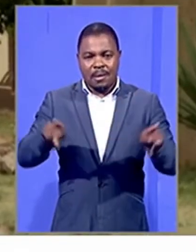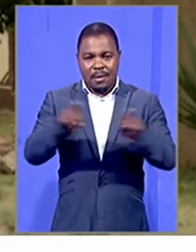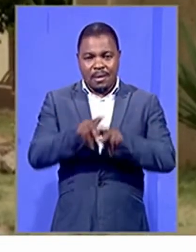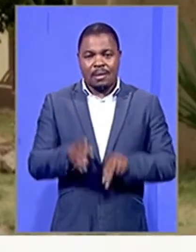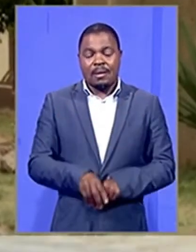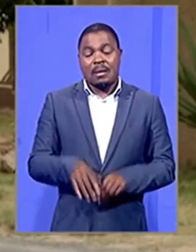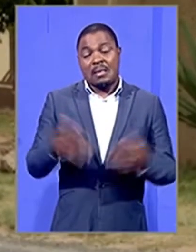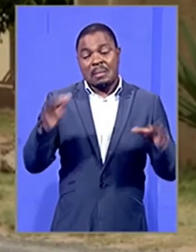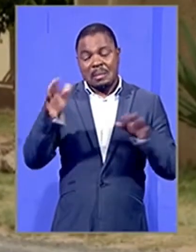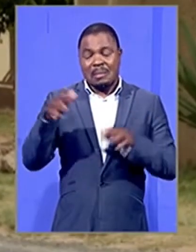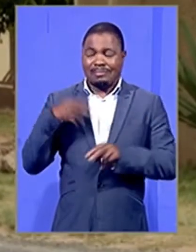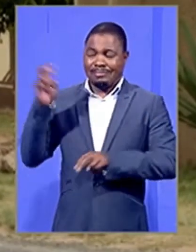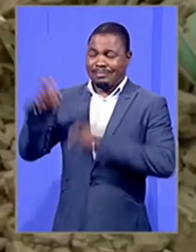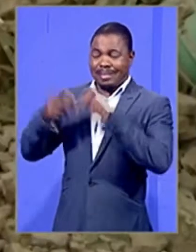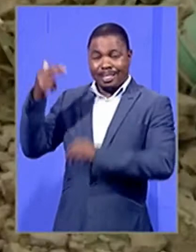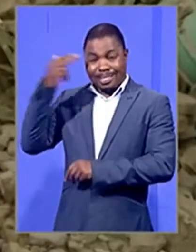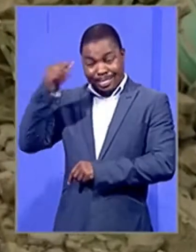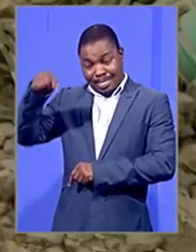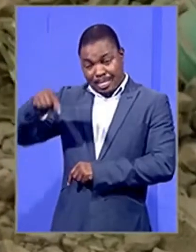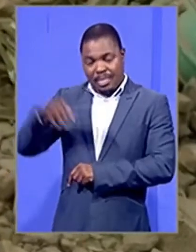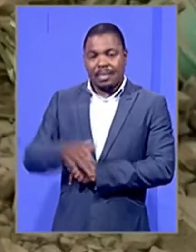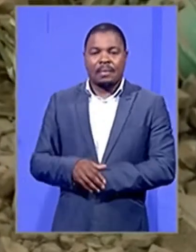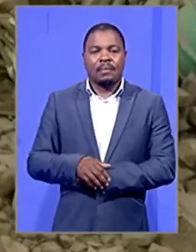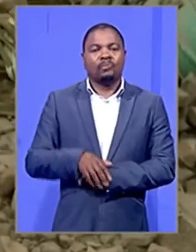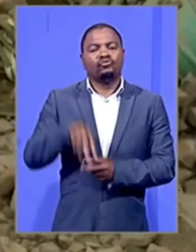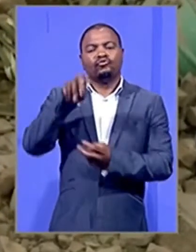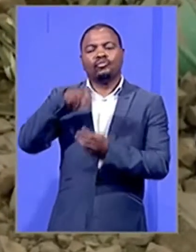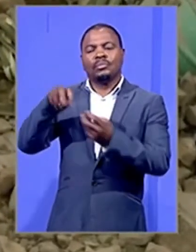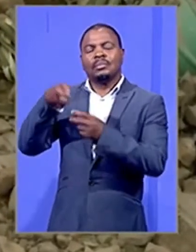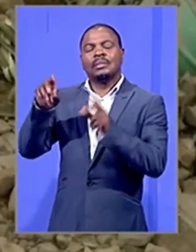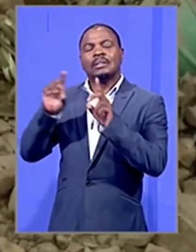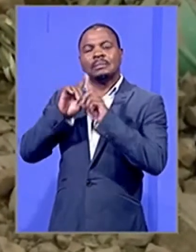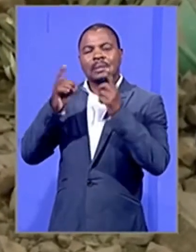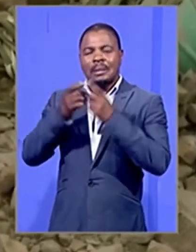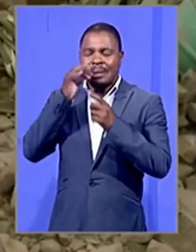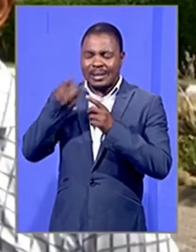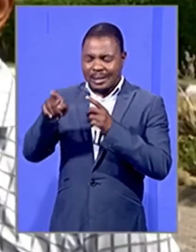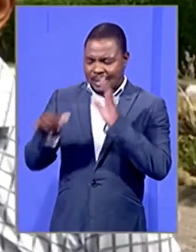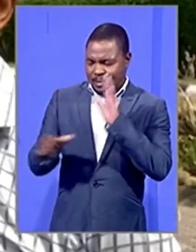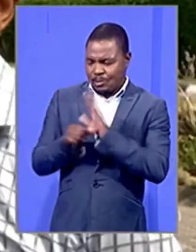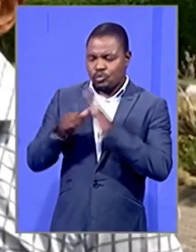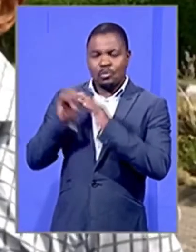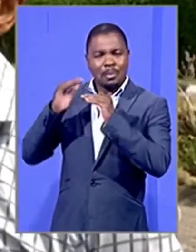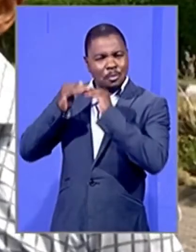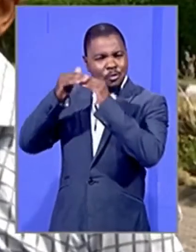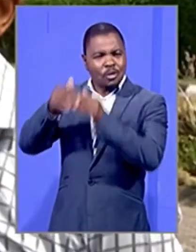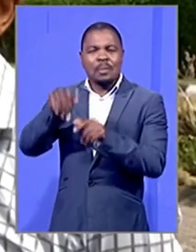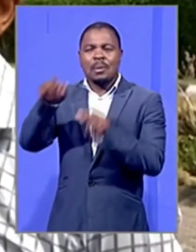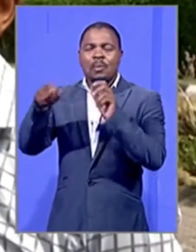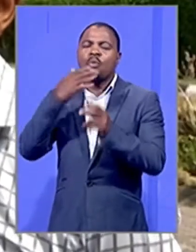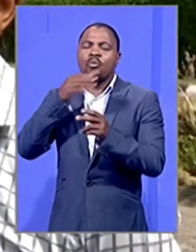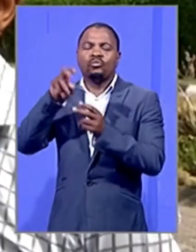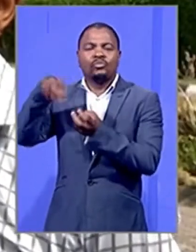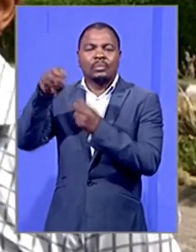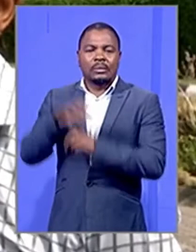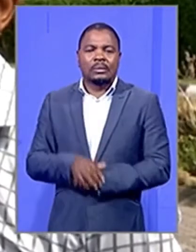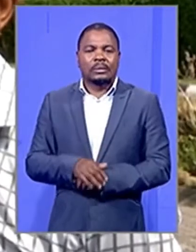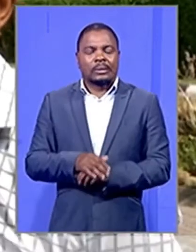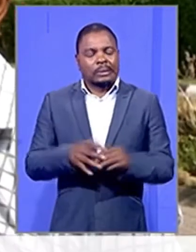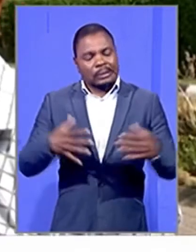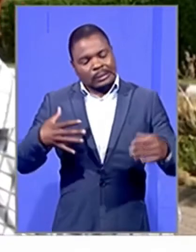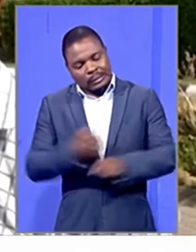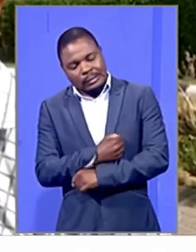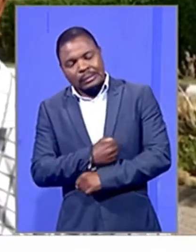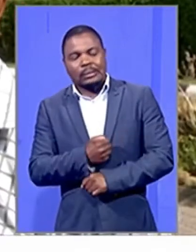hona mmilong ona. Lefapha la tsa bohahlaudi le re polokeho ya bahahlaudi e bohlokwa haholo. It is just unfortunate that